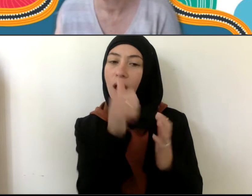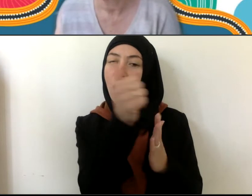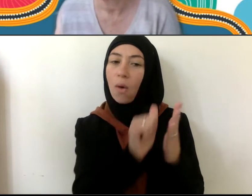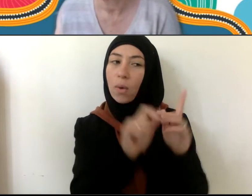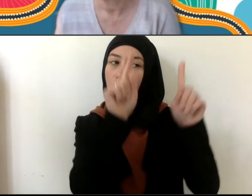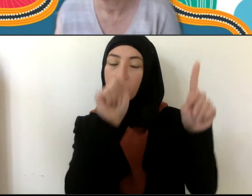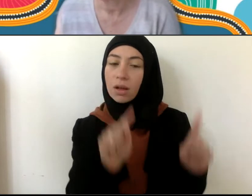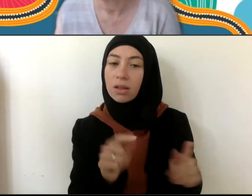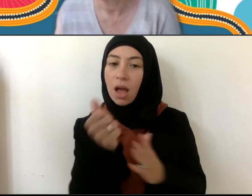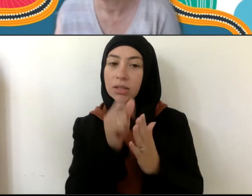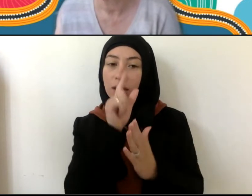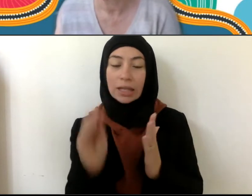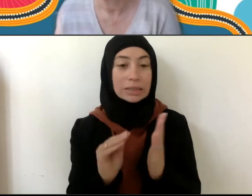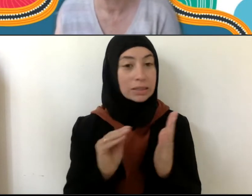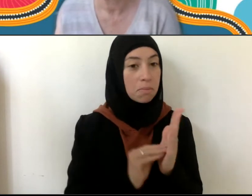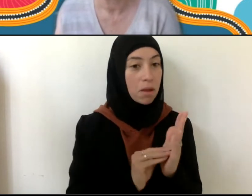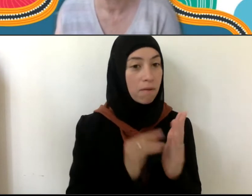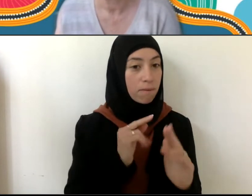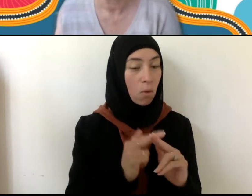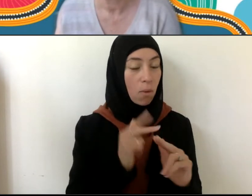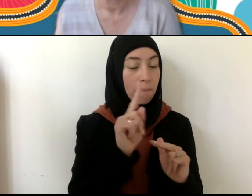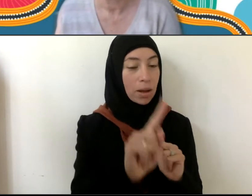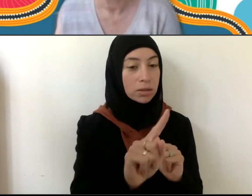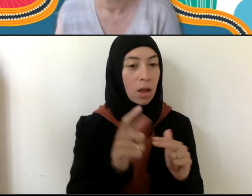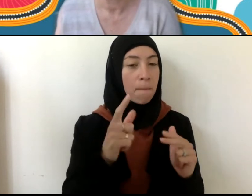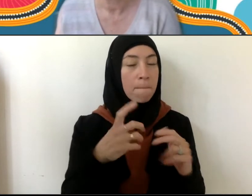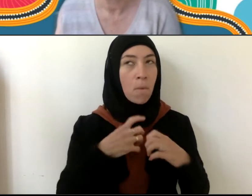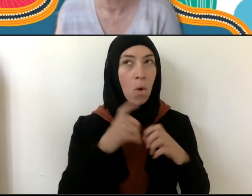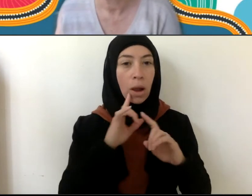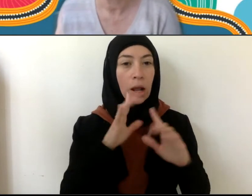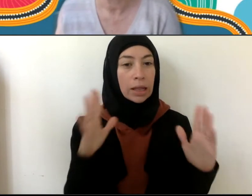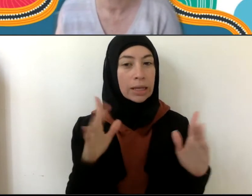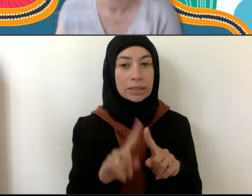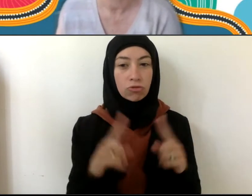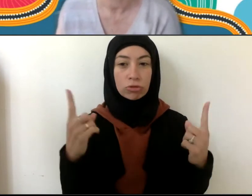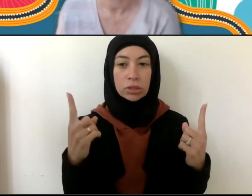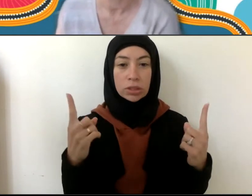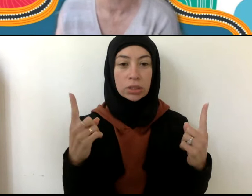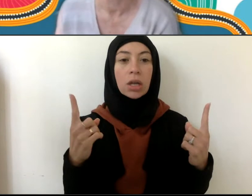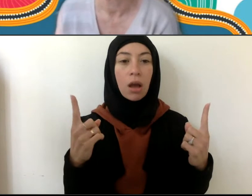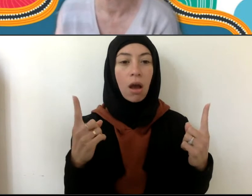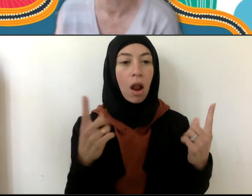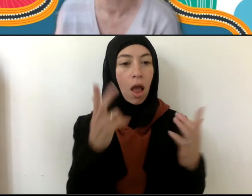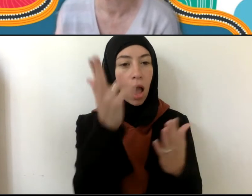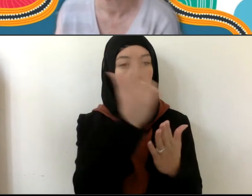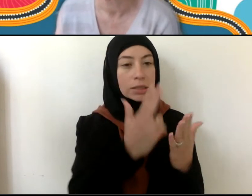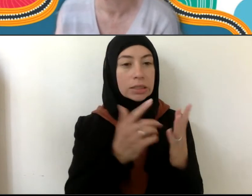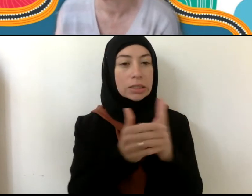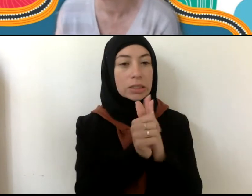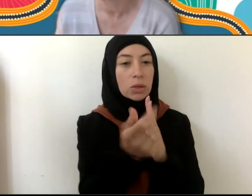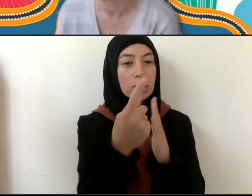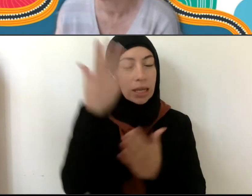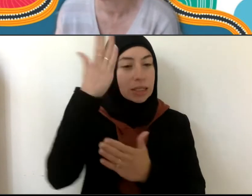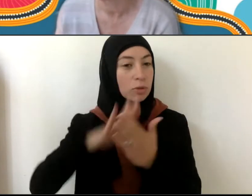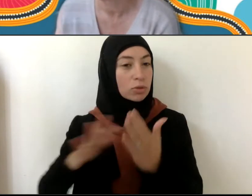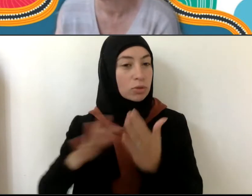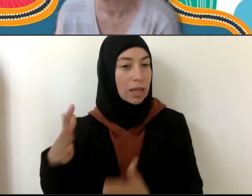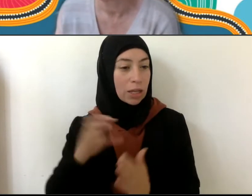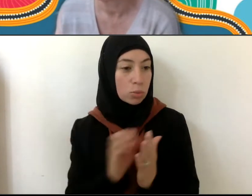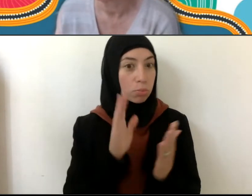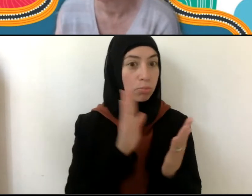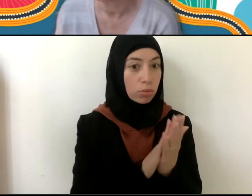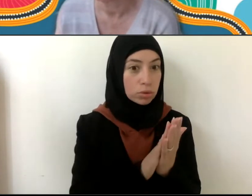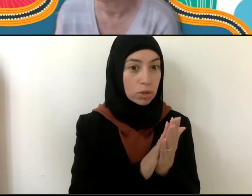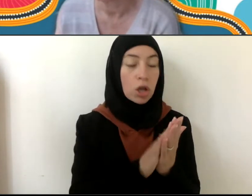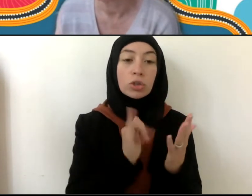could submit for, and more clearly defined the specific artistic skills and experience they needed. And in that way, we were